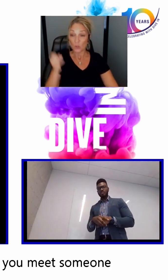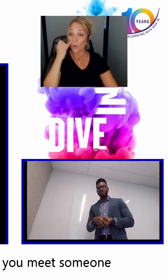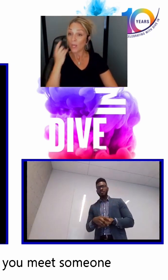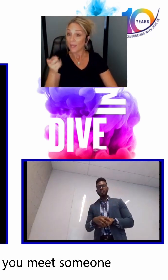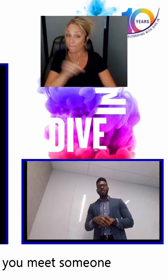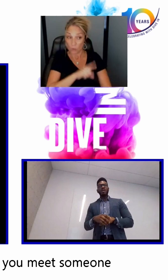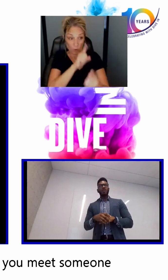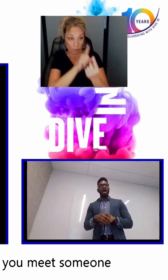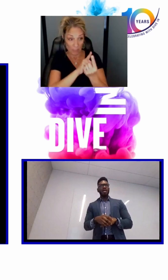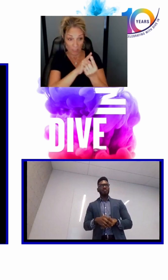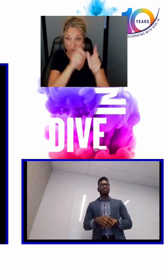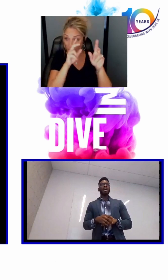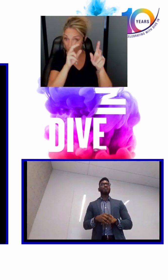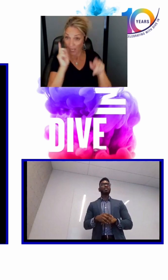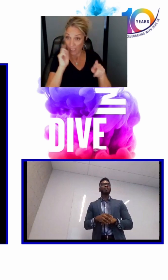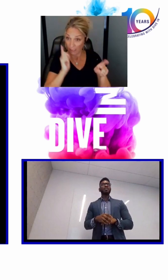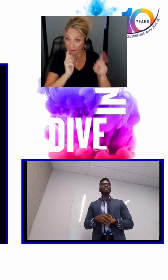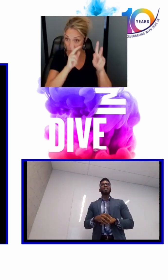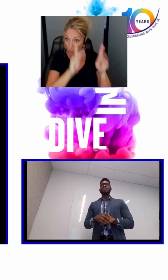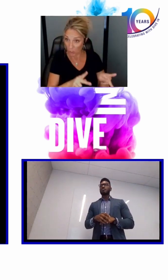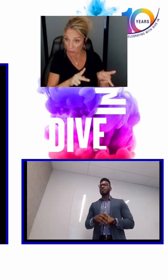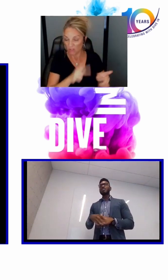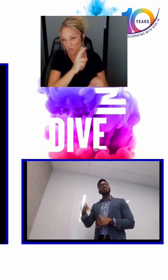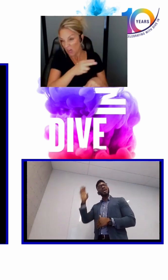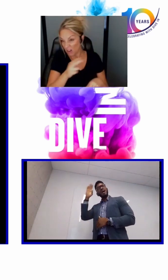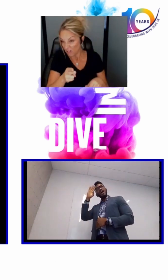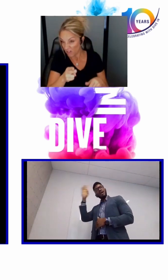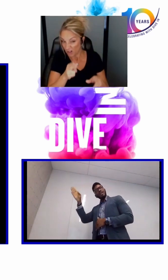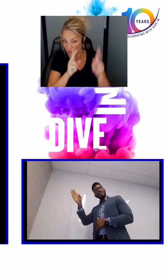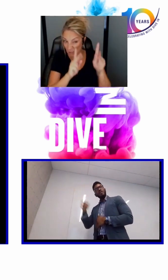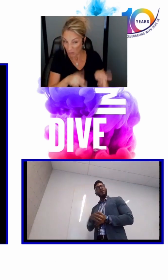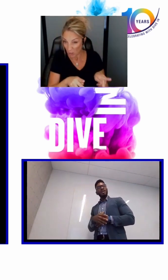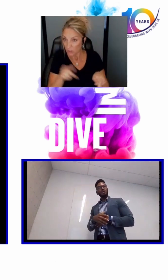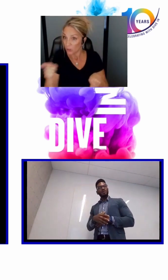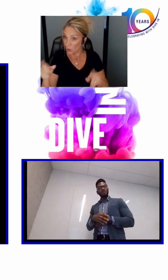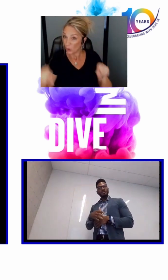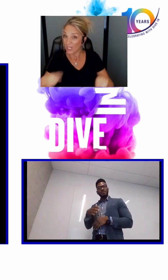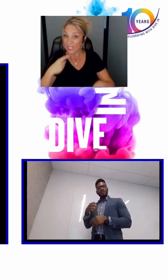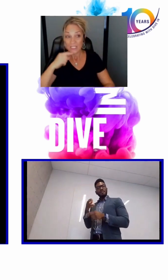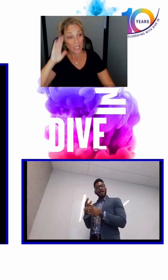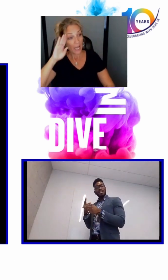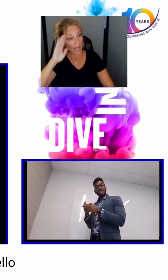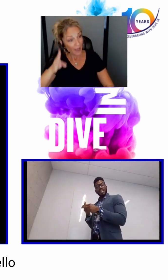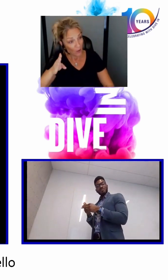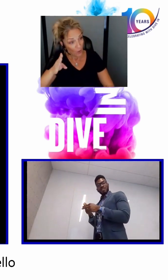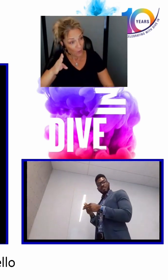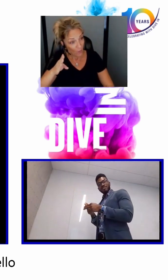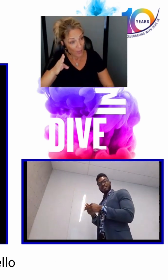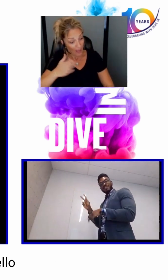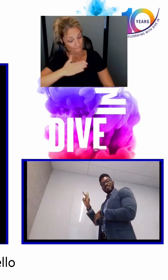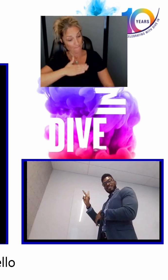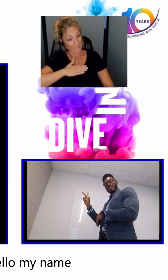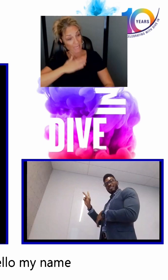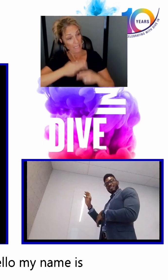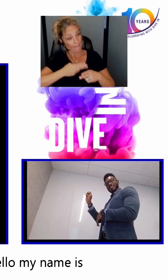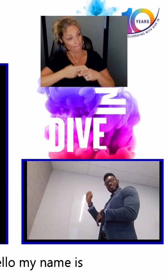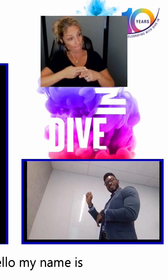deaf person or hard of hearing, you can say hi or hello. My name